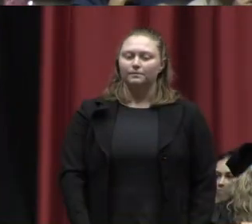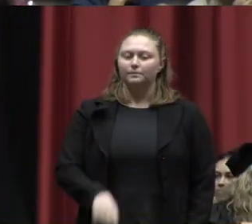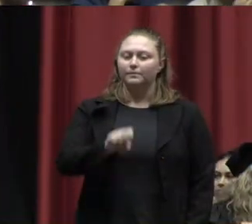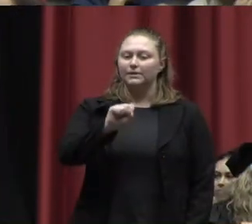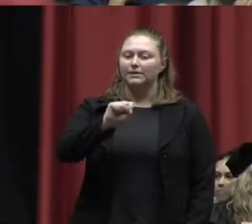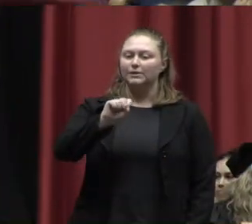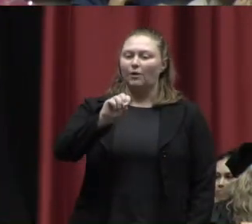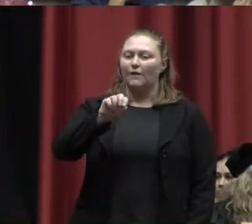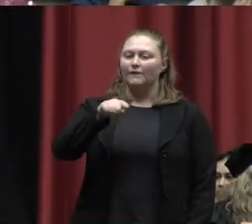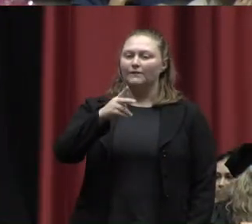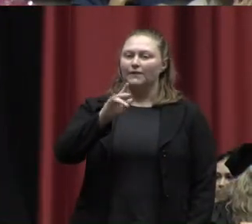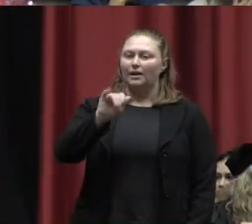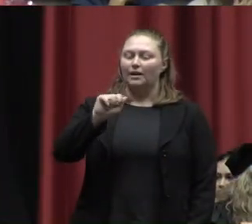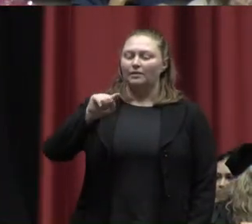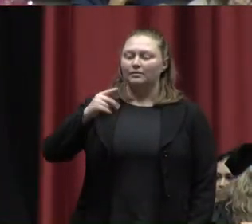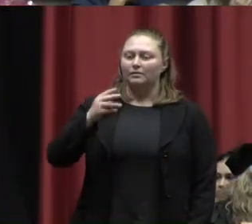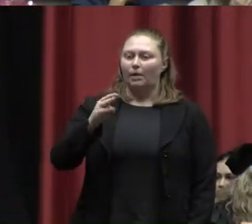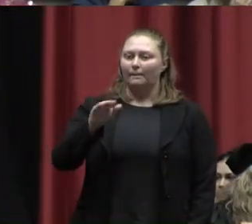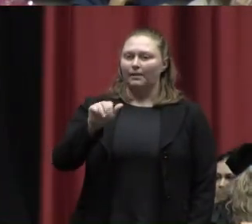Sophia Gonzalez.